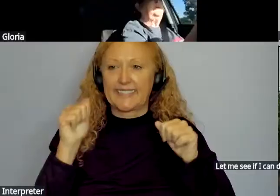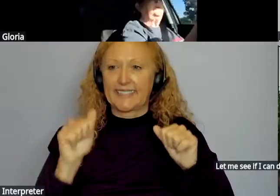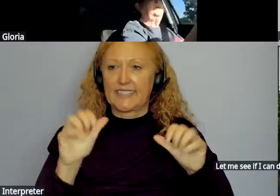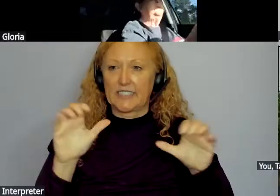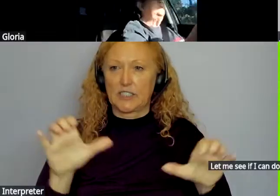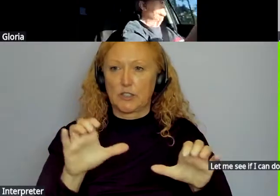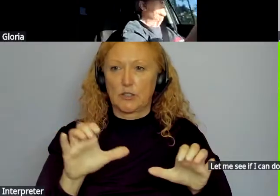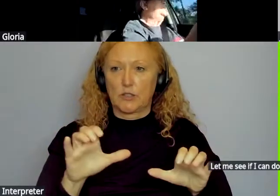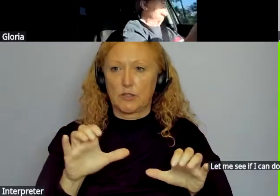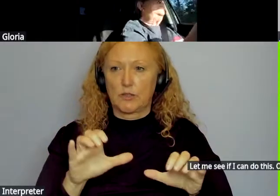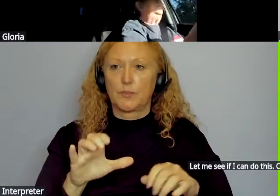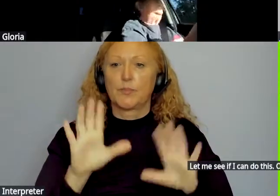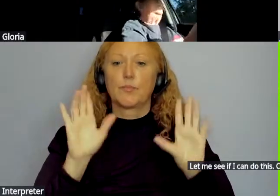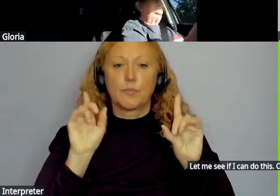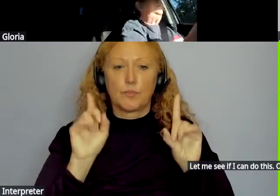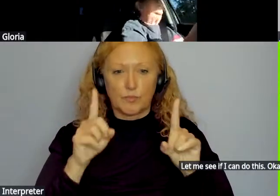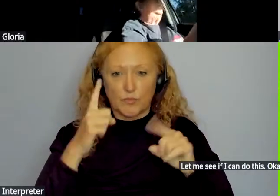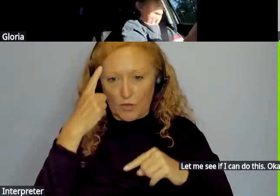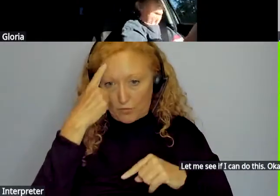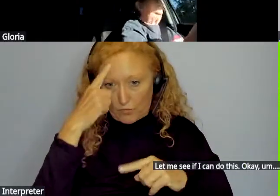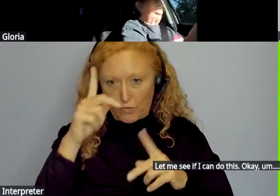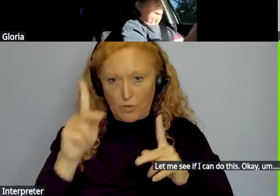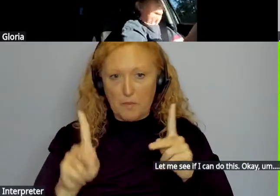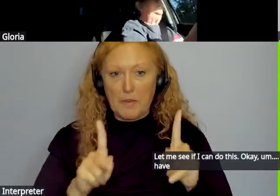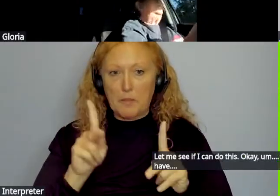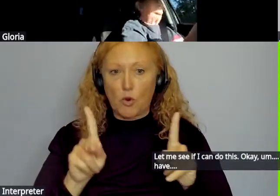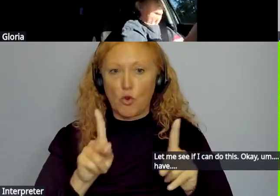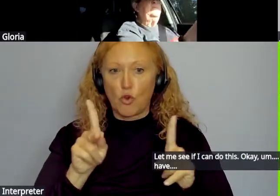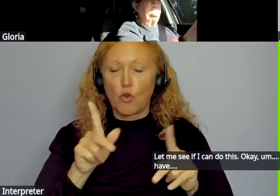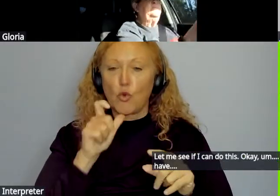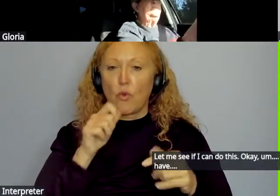So Mama Sandy, for the people that have